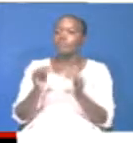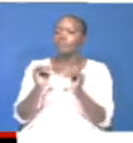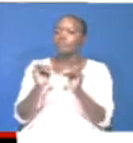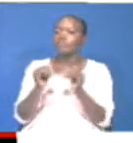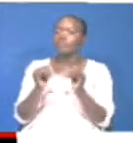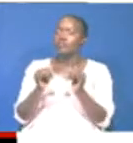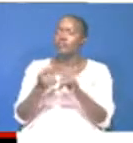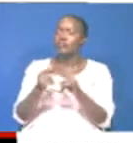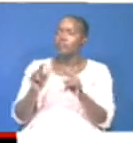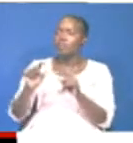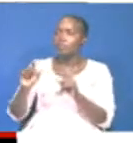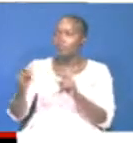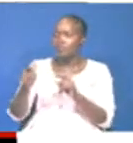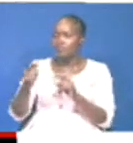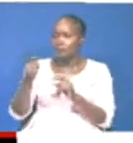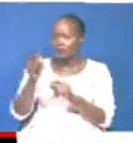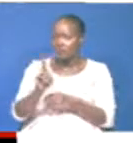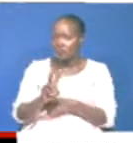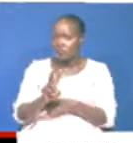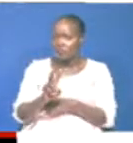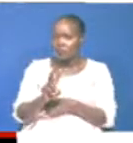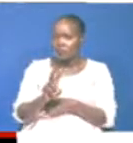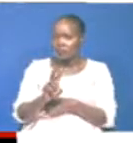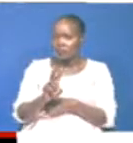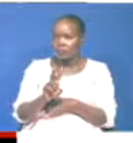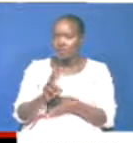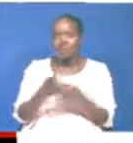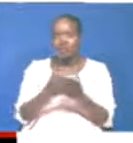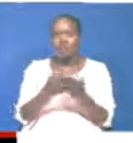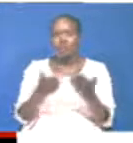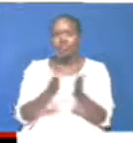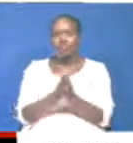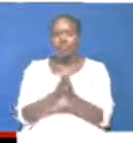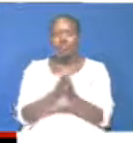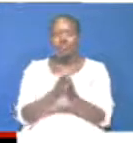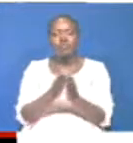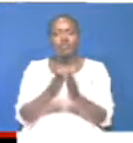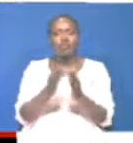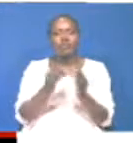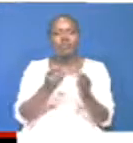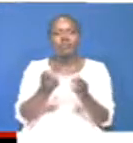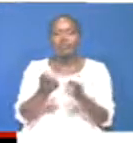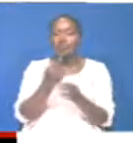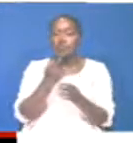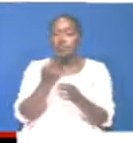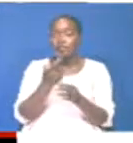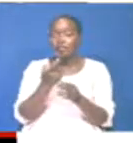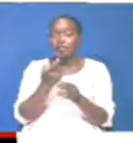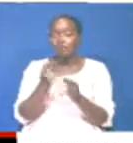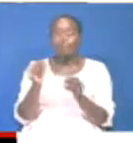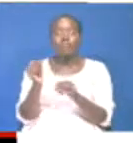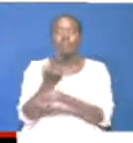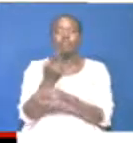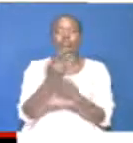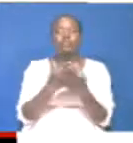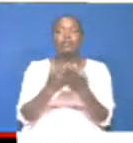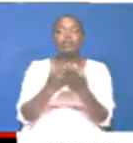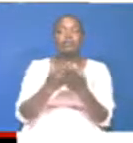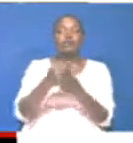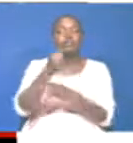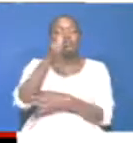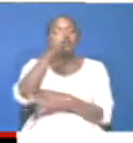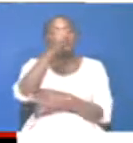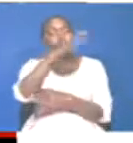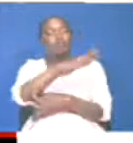radio and television. They were fitted at an event that was well attended and was part of the Sundowner Sunset